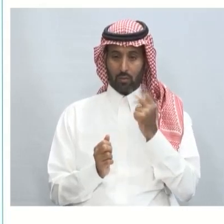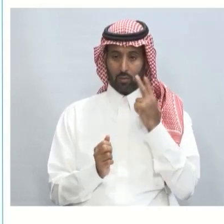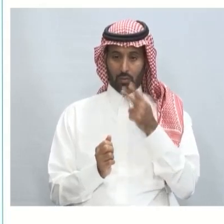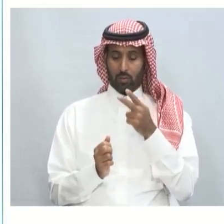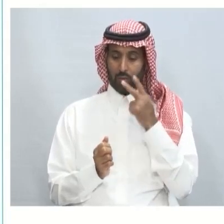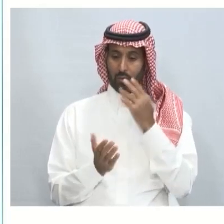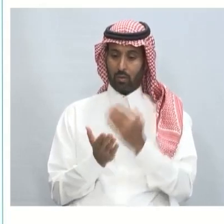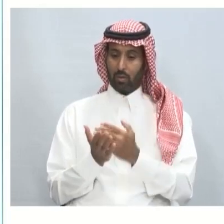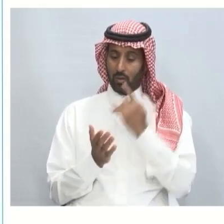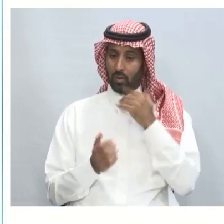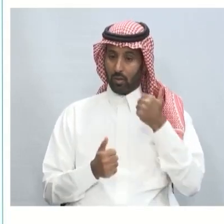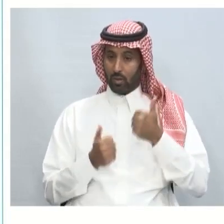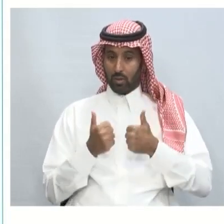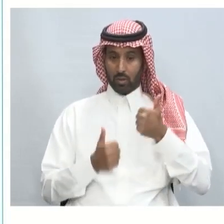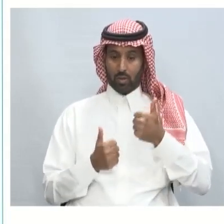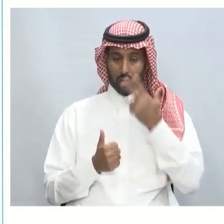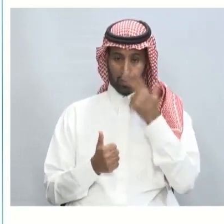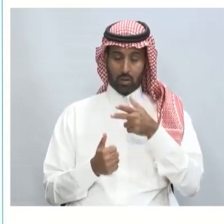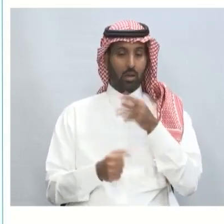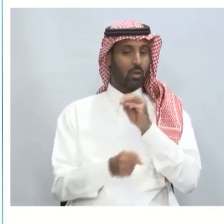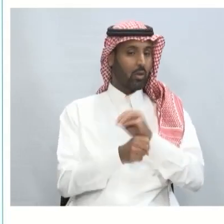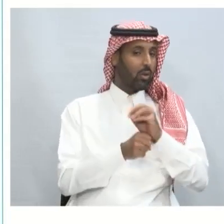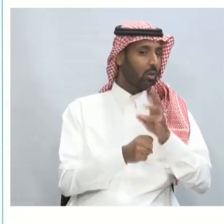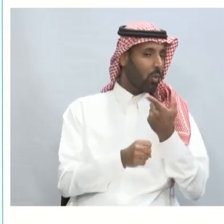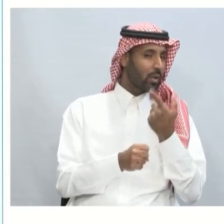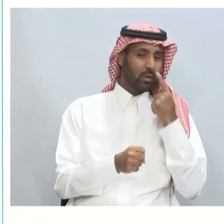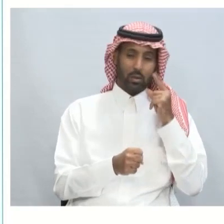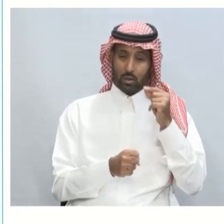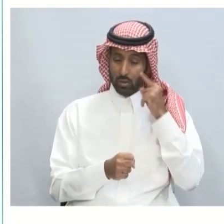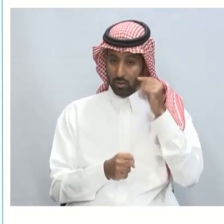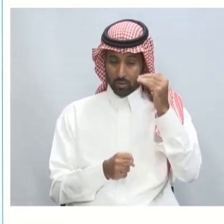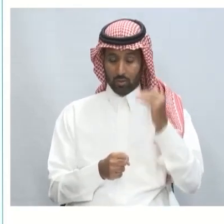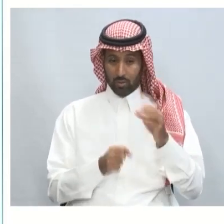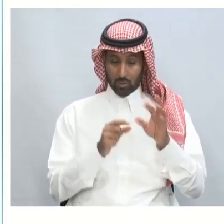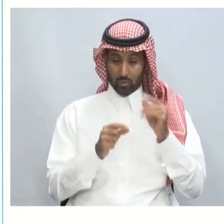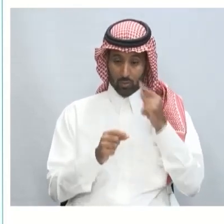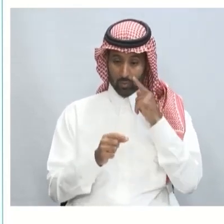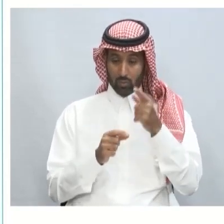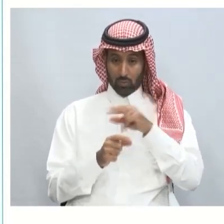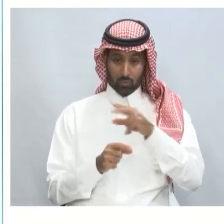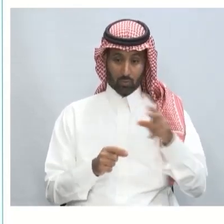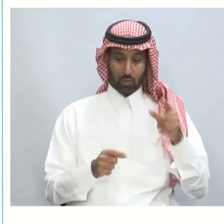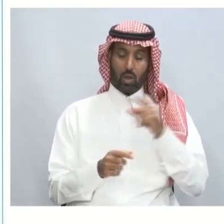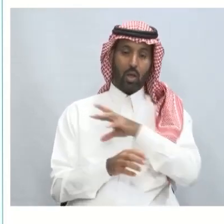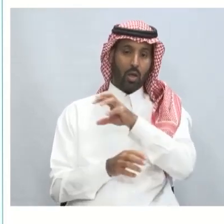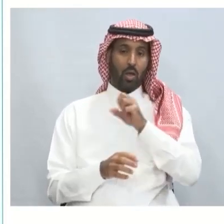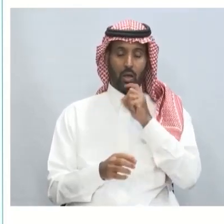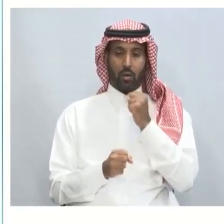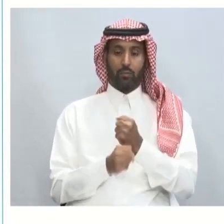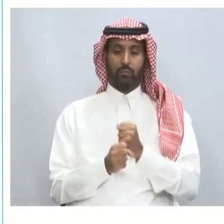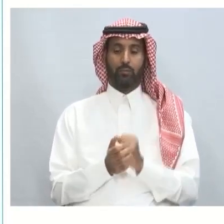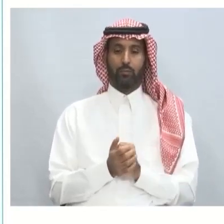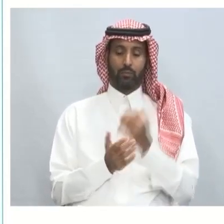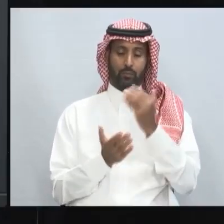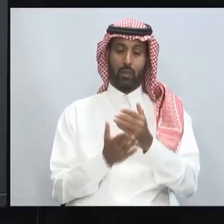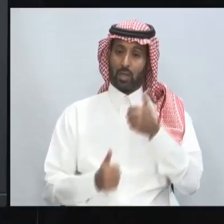I'm going to have you take a test now that will tell us about what the types of careers might be good for you. So he'll